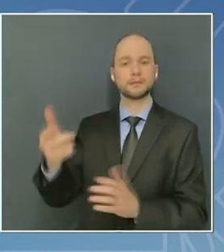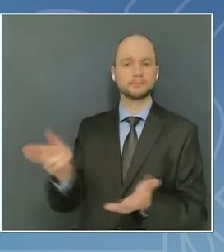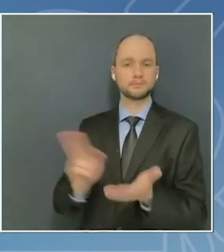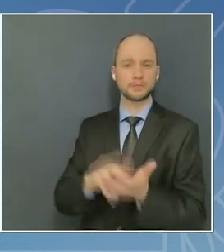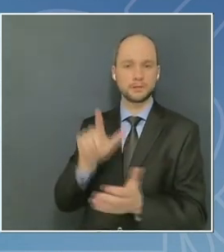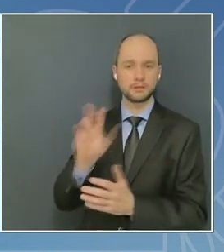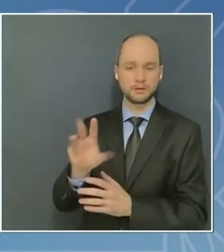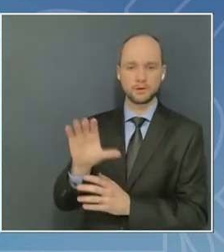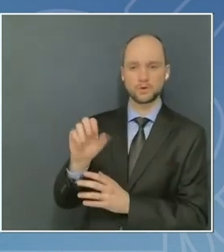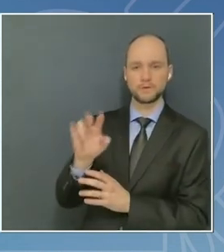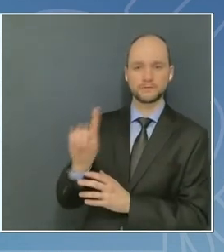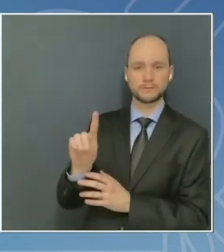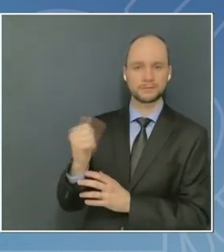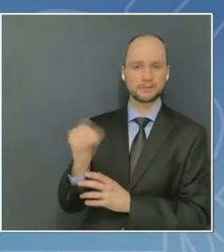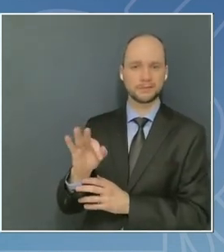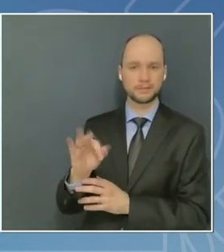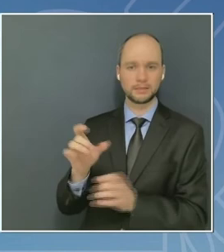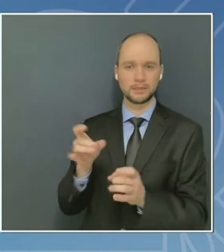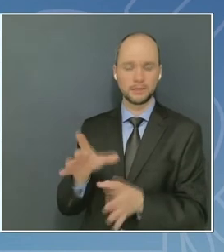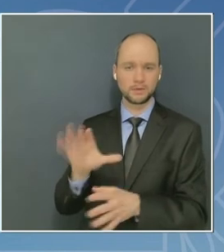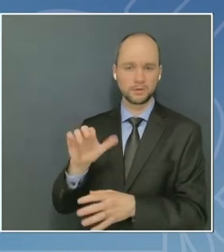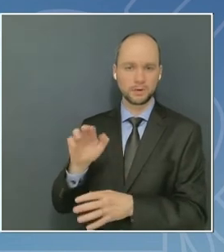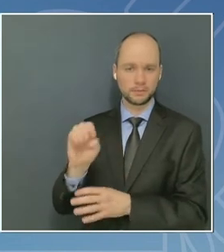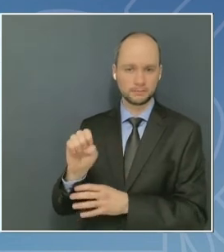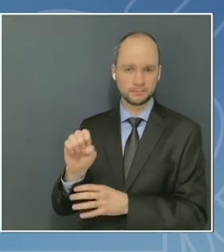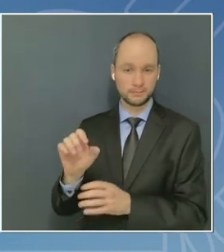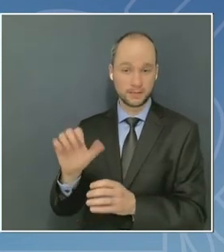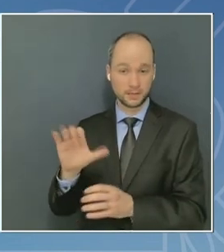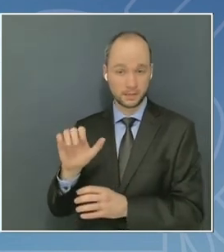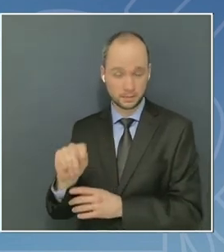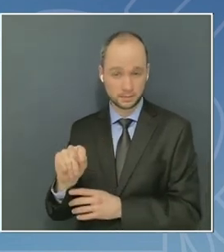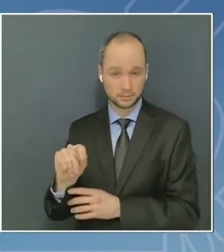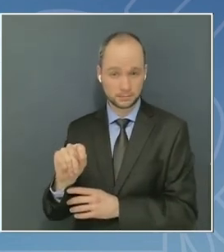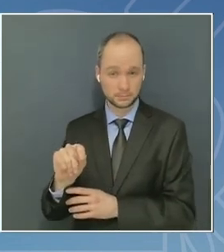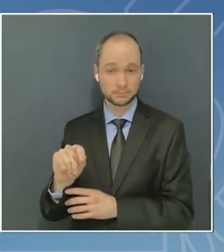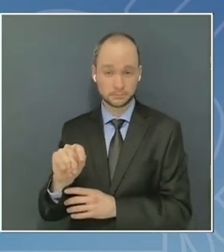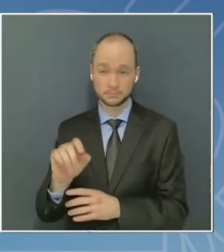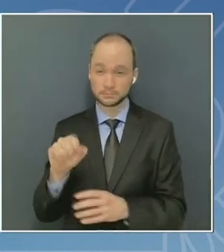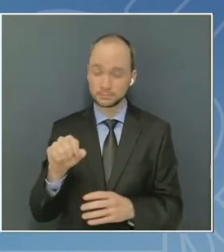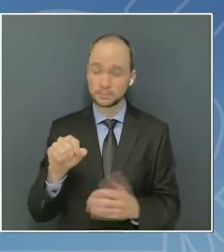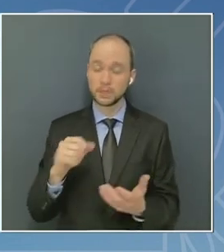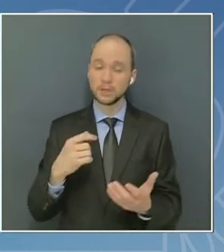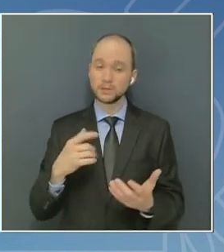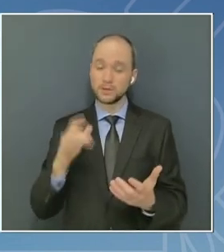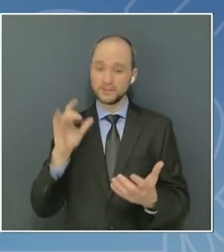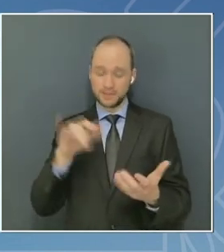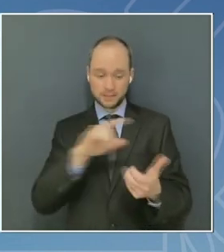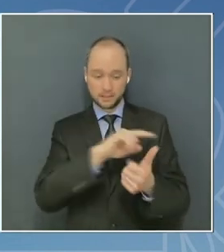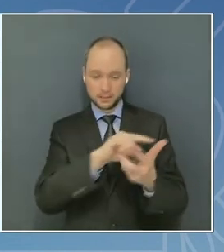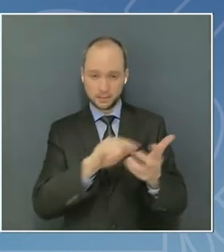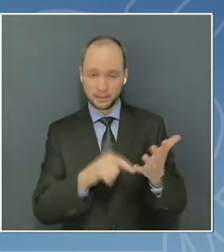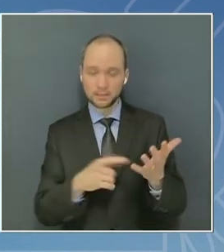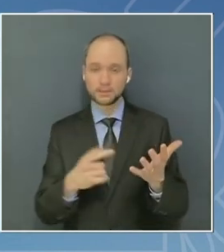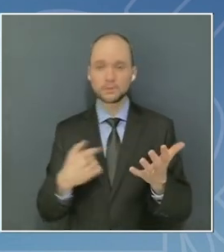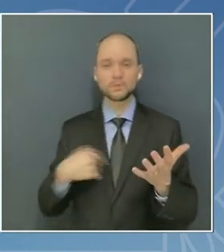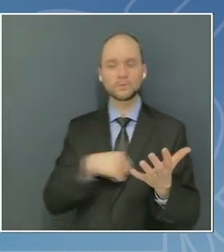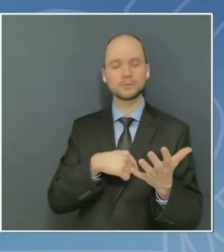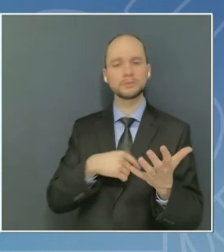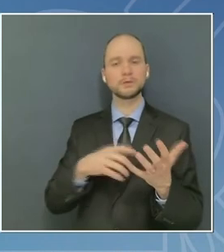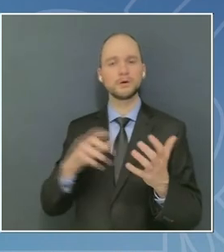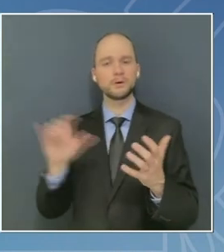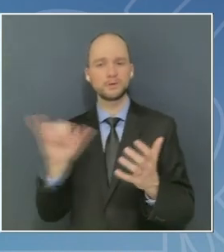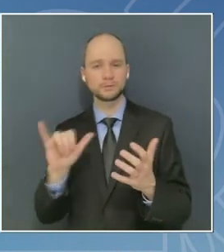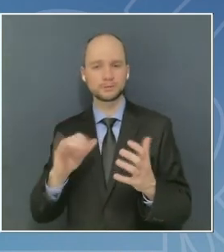all of that, as we implement those pieces, we also peel back layers of how long standing some of the